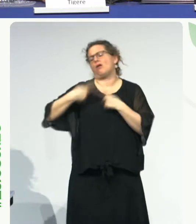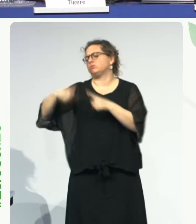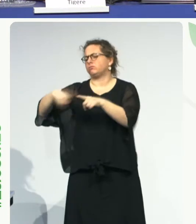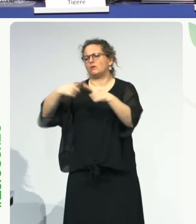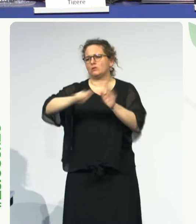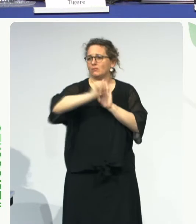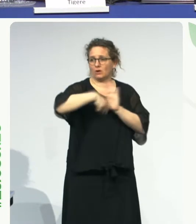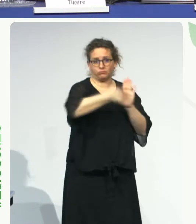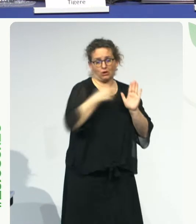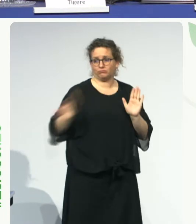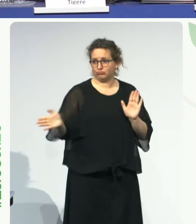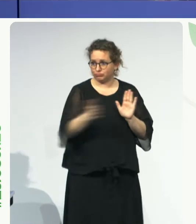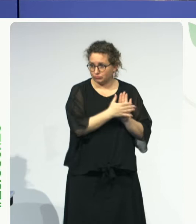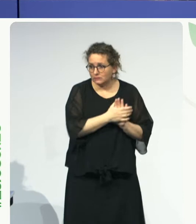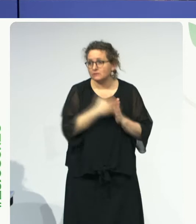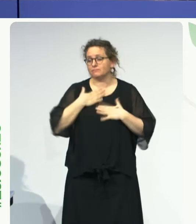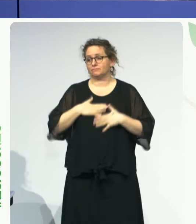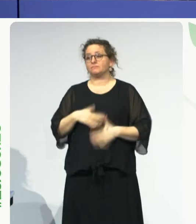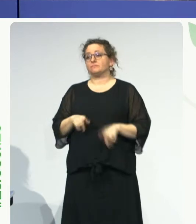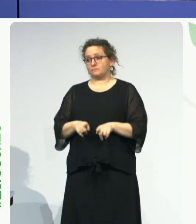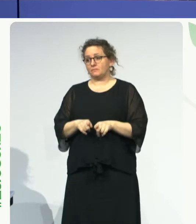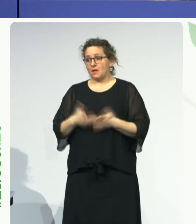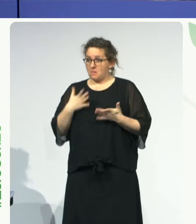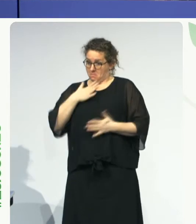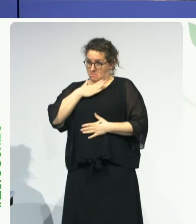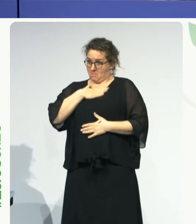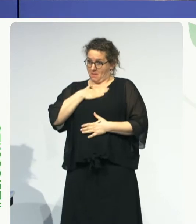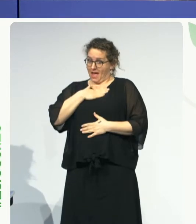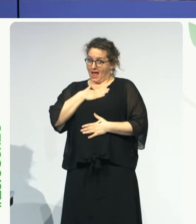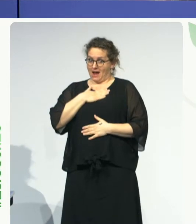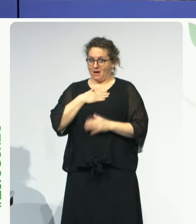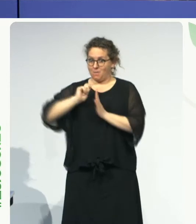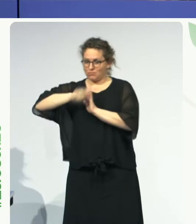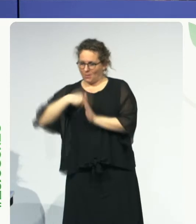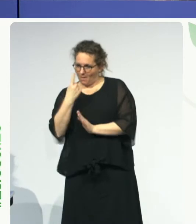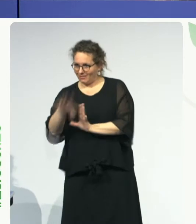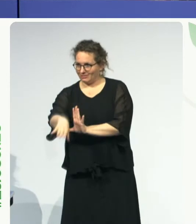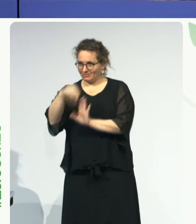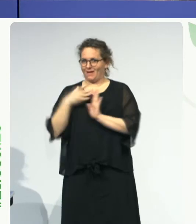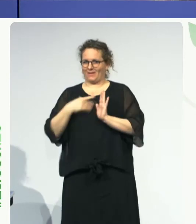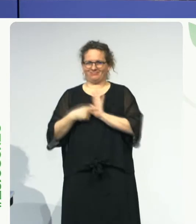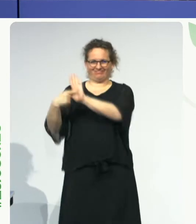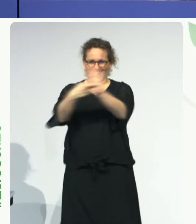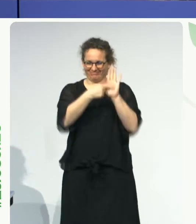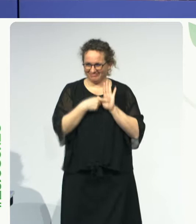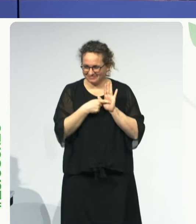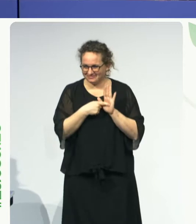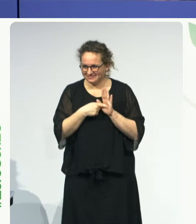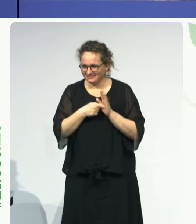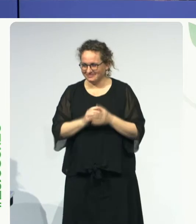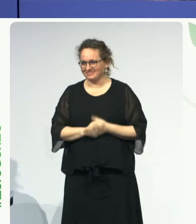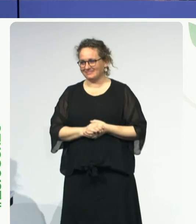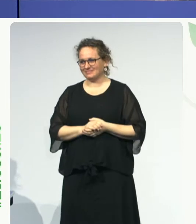Now, to talk about the project that I'm going to be presenting today, in partnership with our local